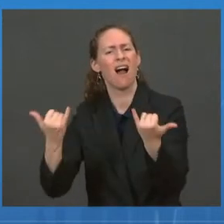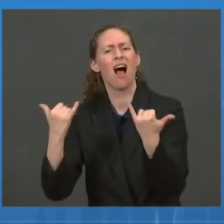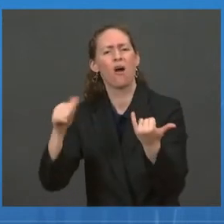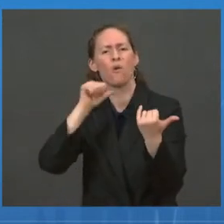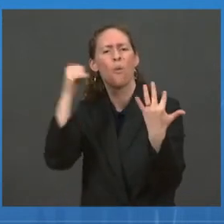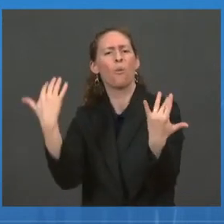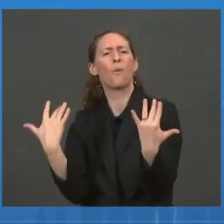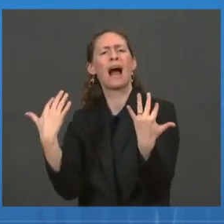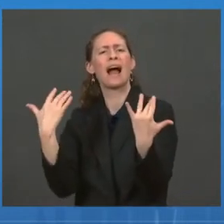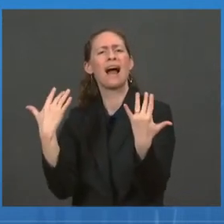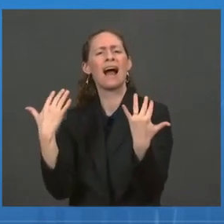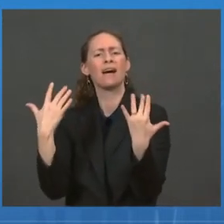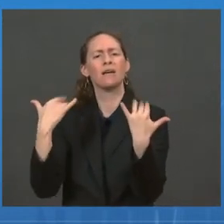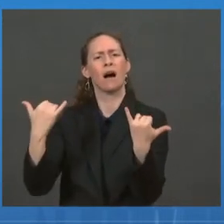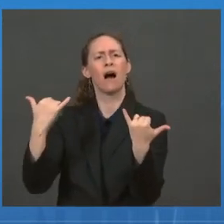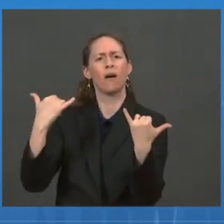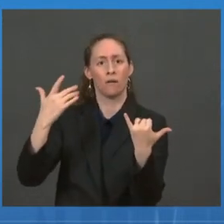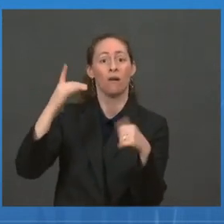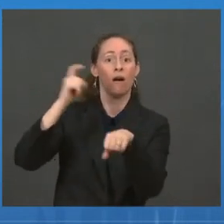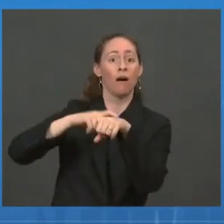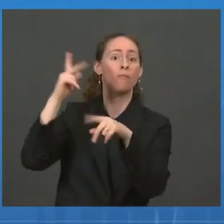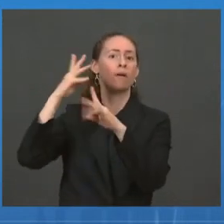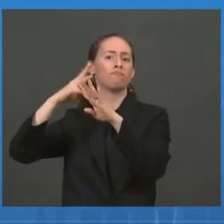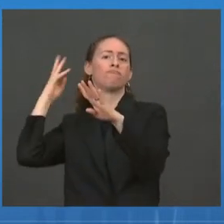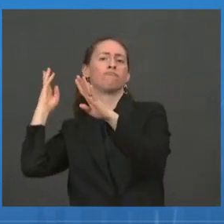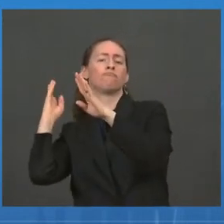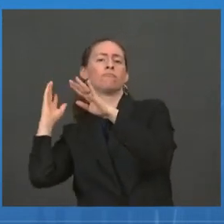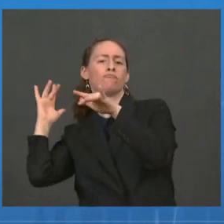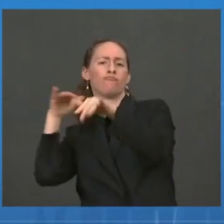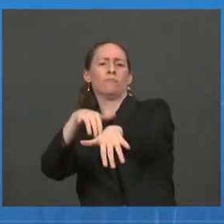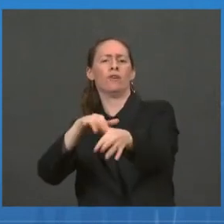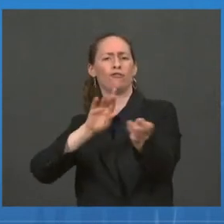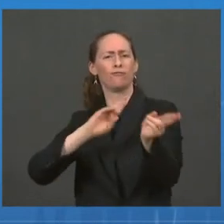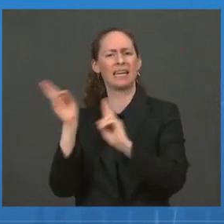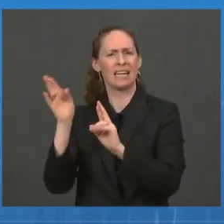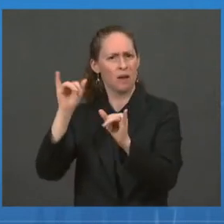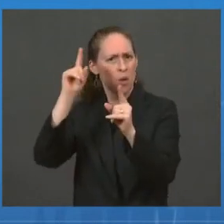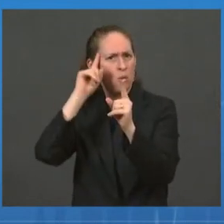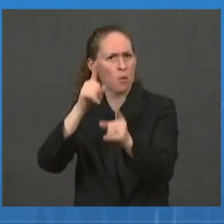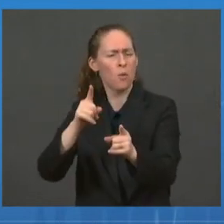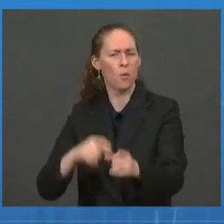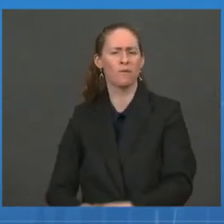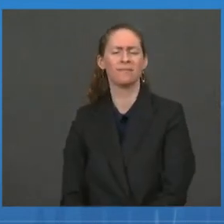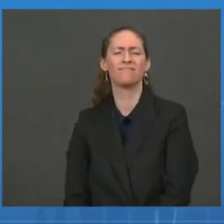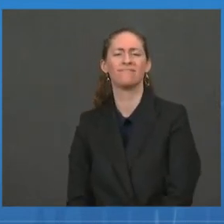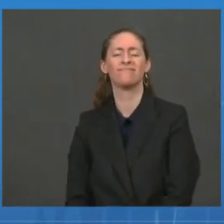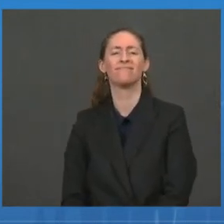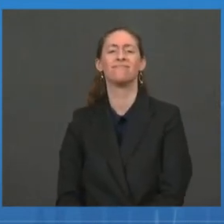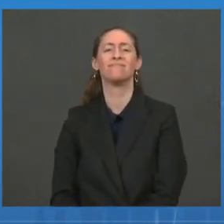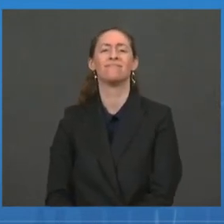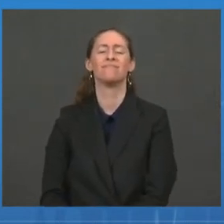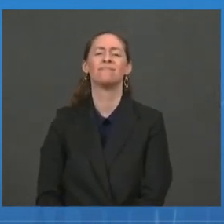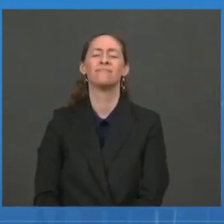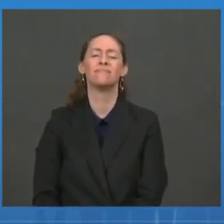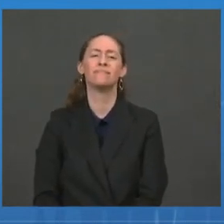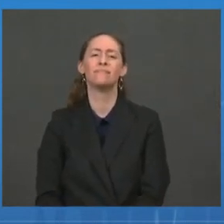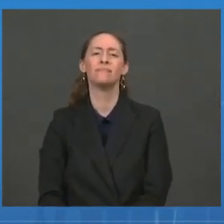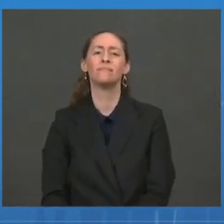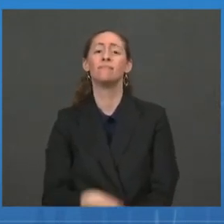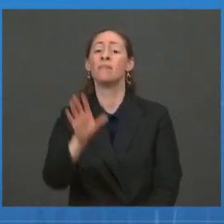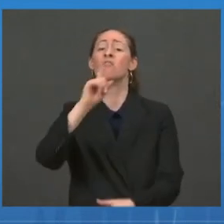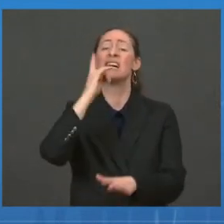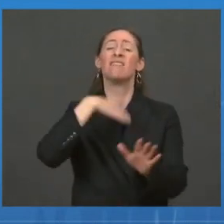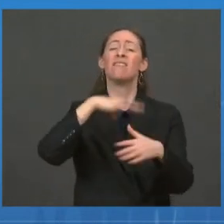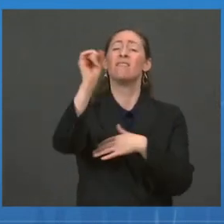our message is simple if you were fully vaccinated before june go get a booster shot today